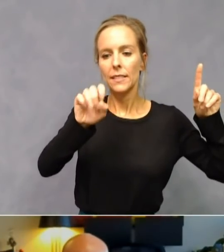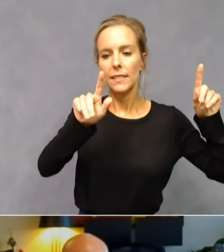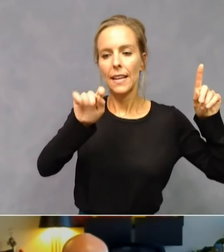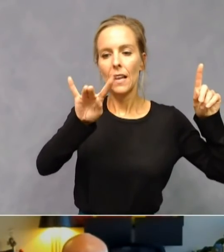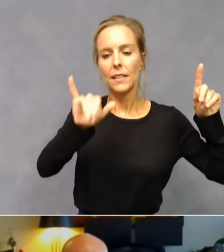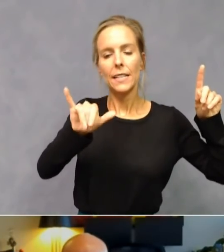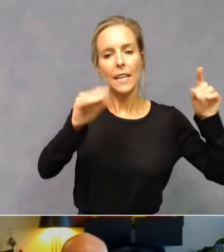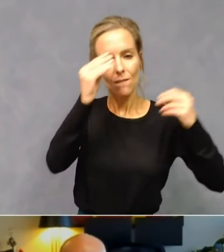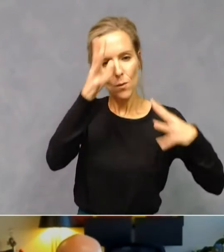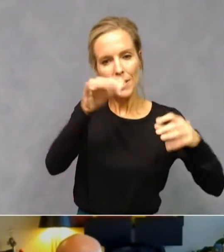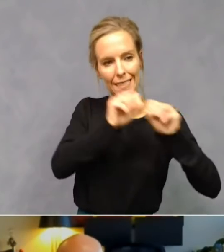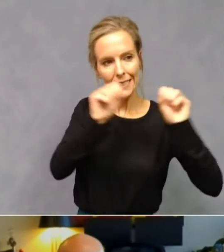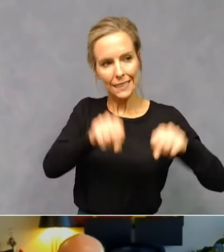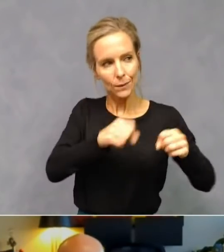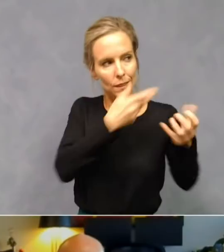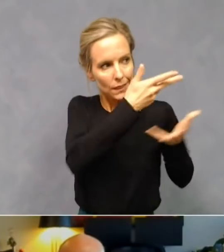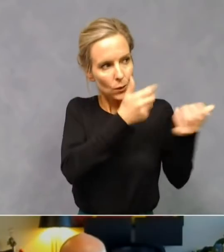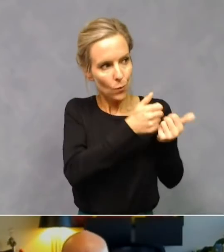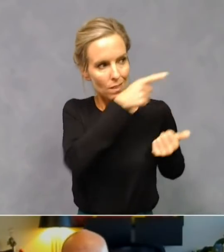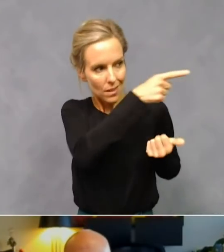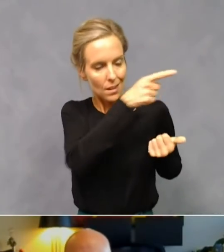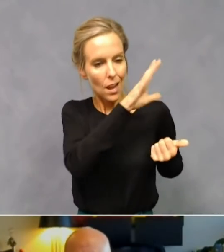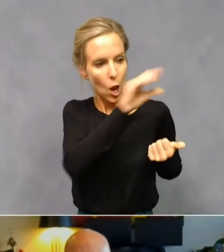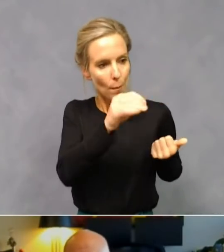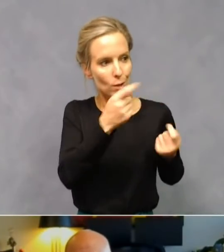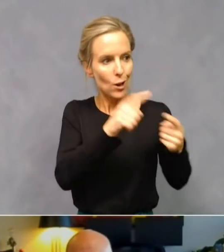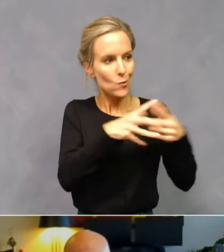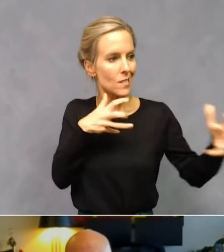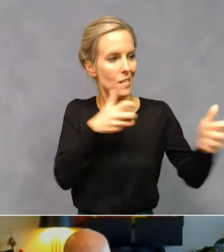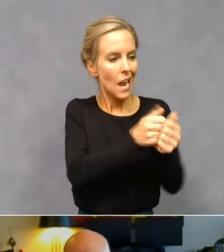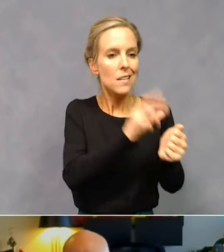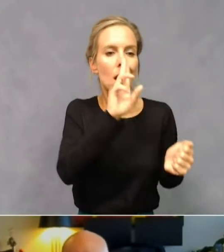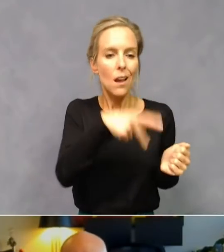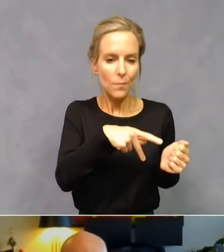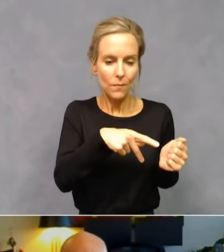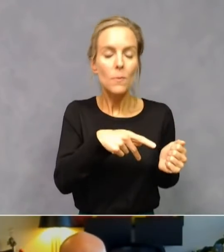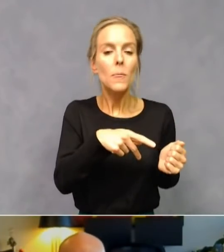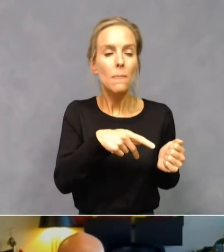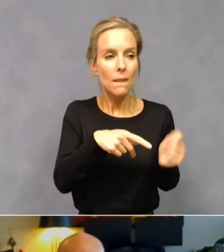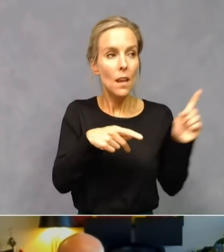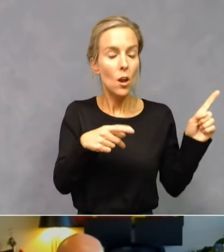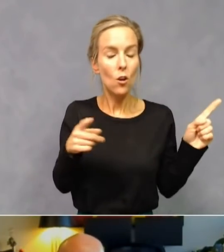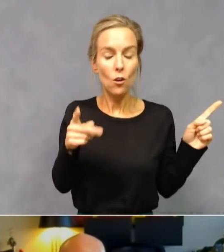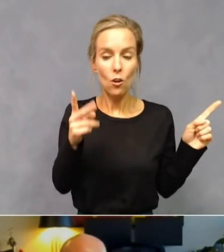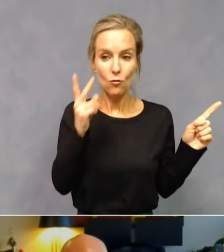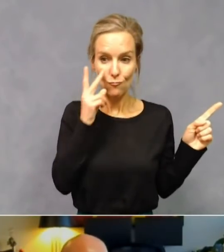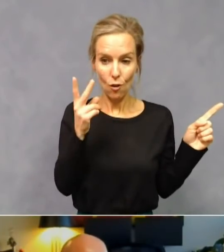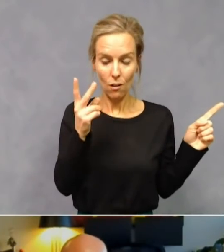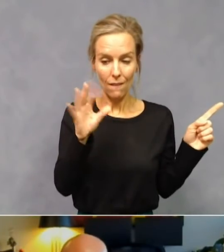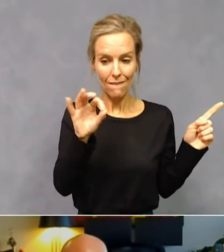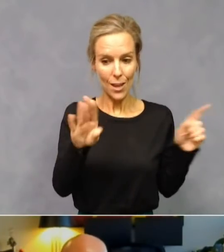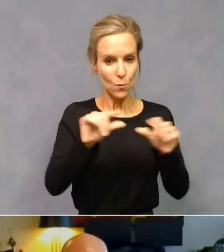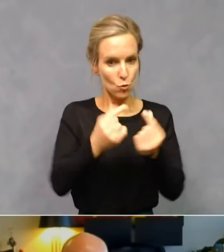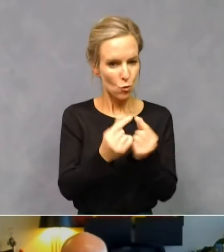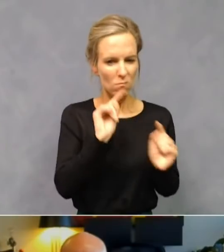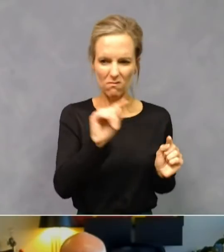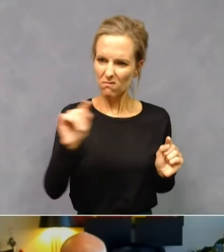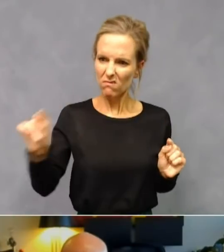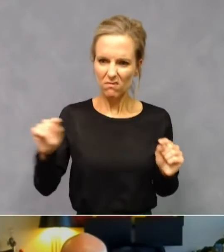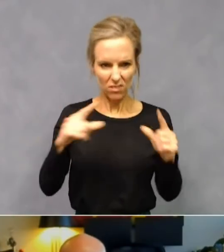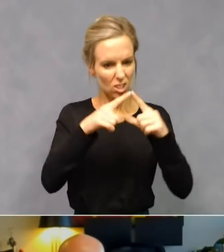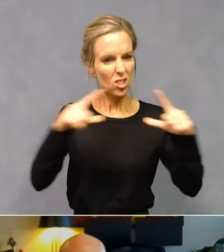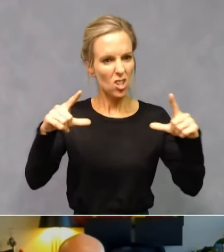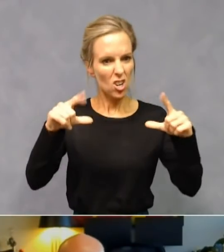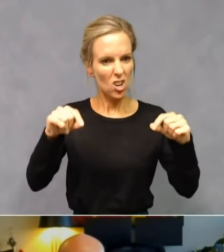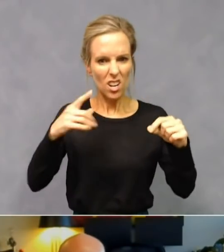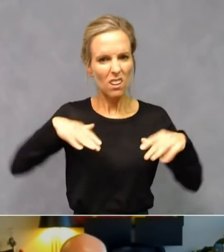been working with them to try to catch up. We actually heard through some Facebook groups that there were cards, they hadn't seen the cards. And